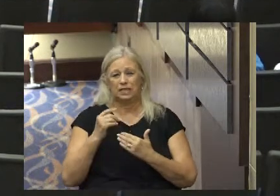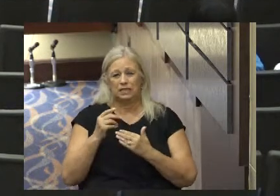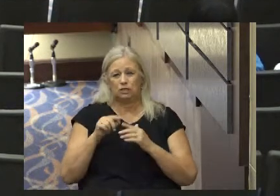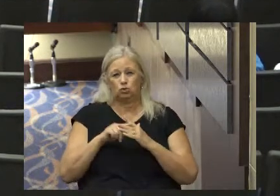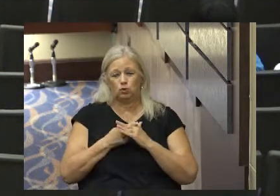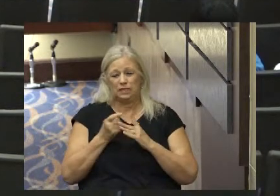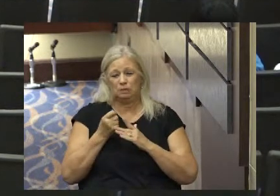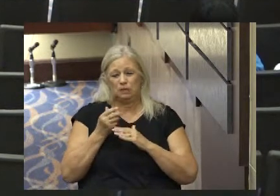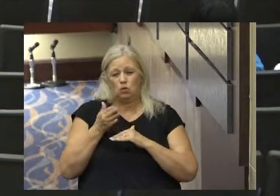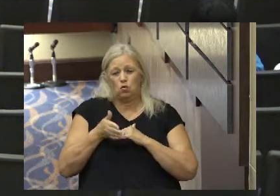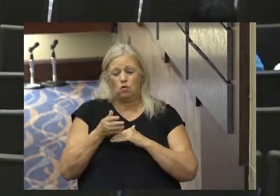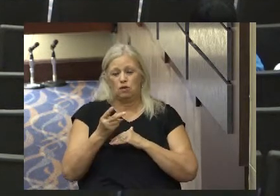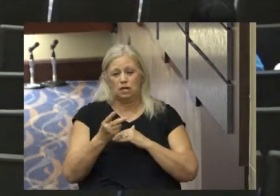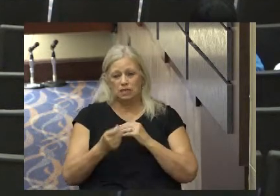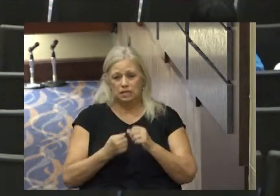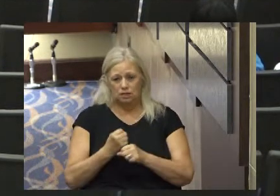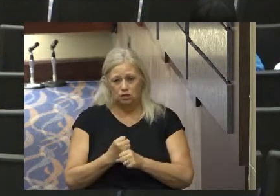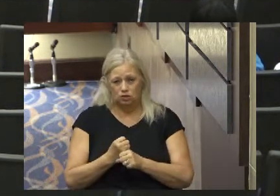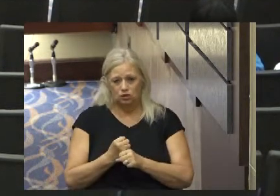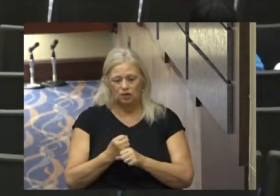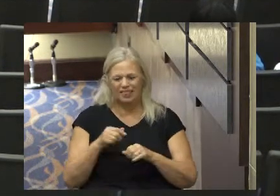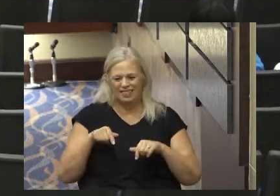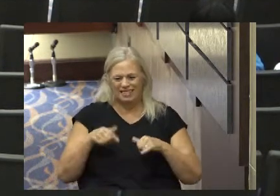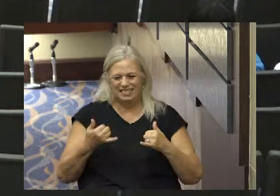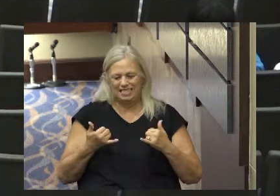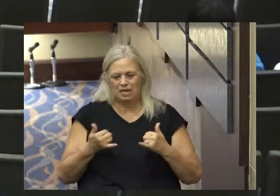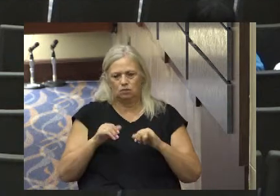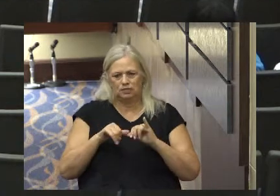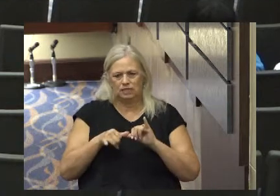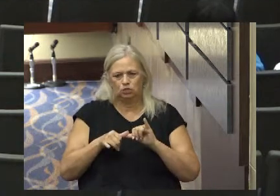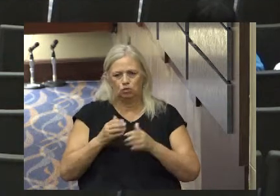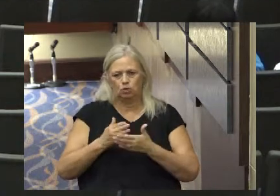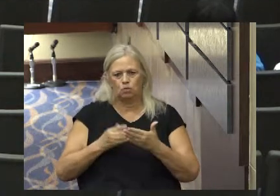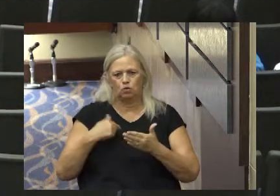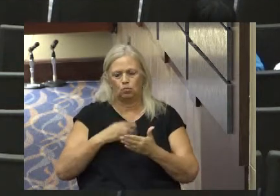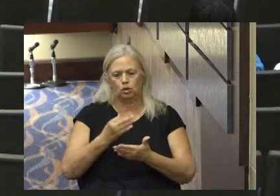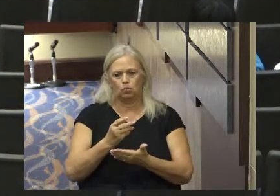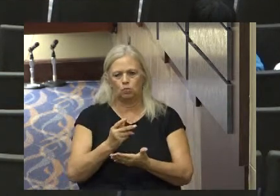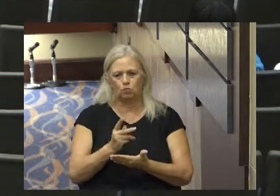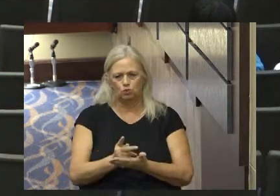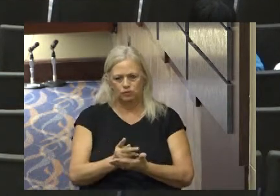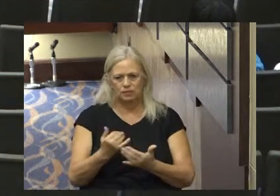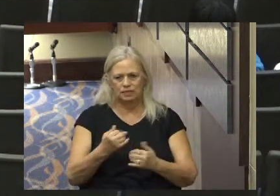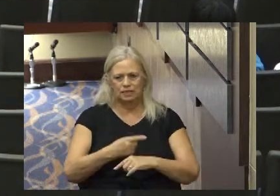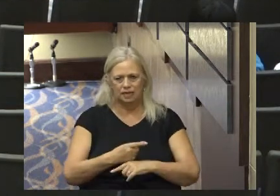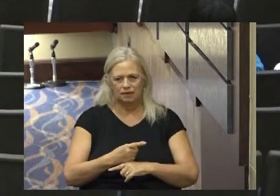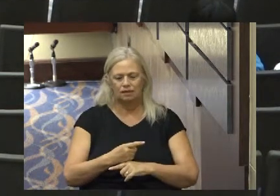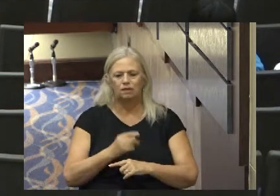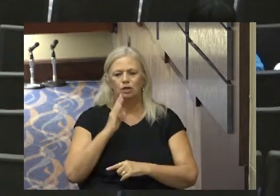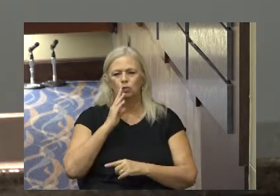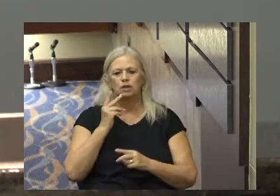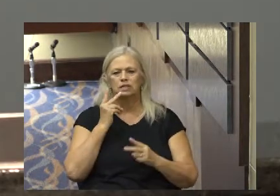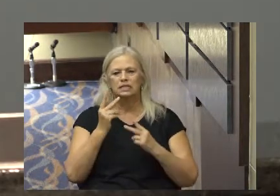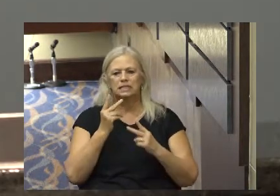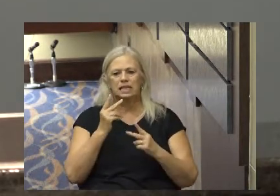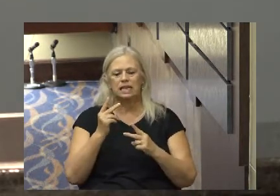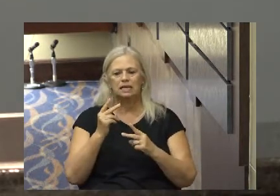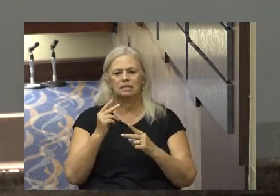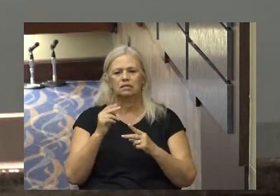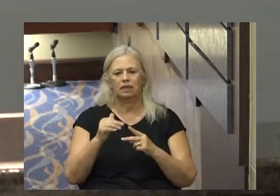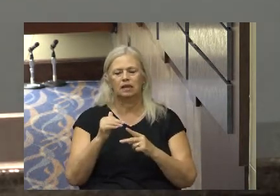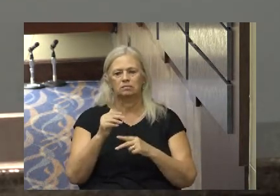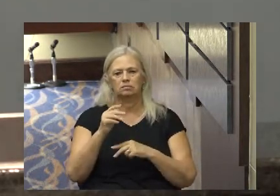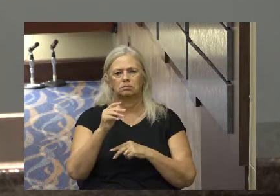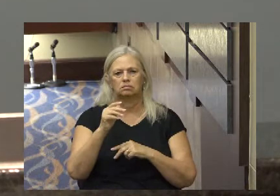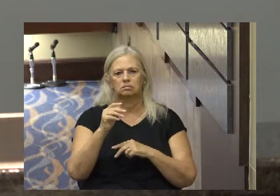like, but this is just the engineering part that we're approving today. That we will see that traffic signal at Valley Mills and Bishop here